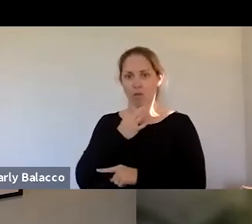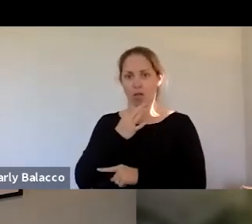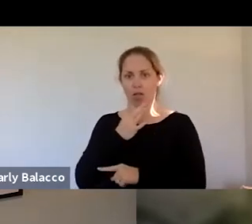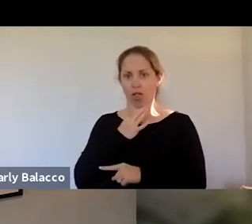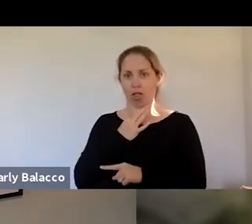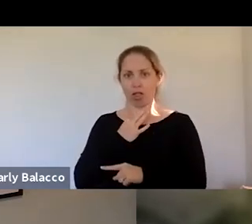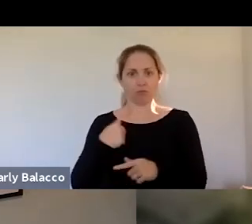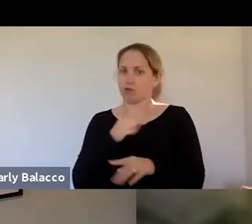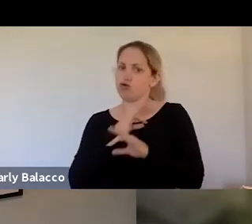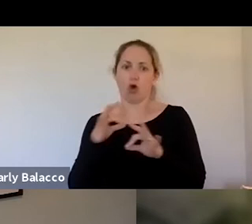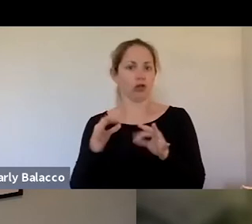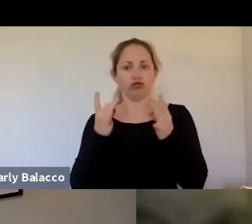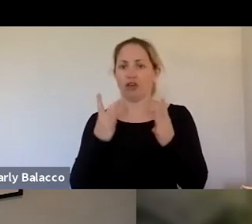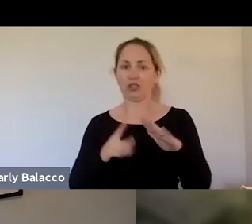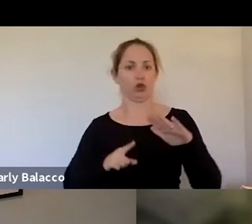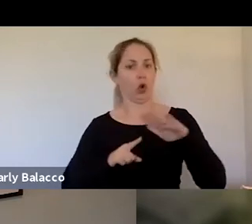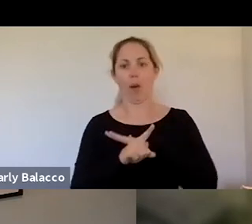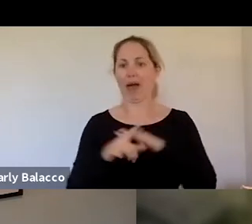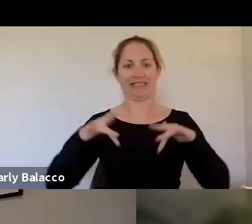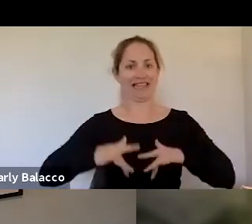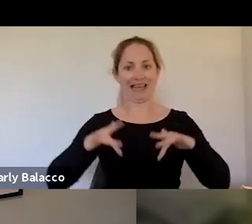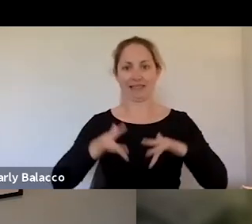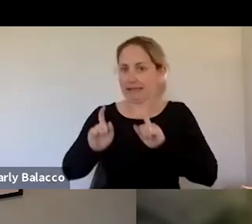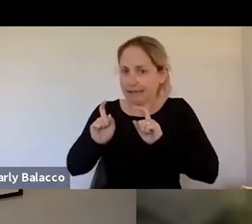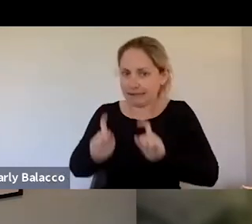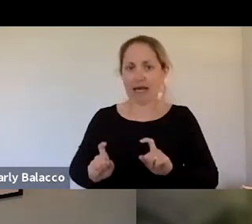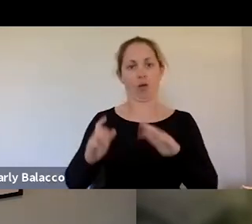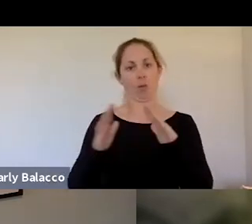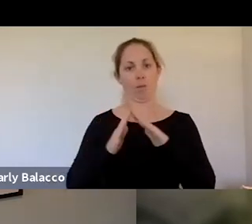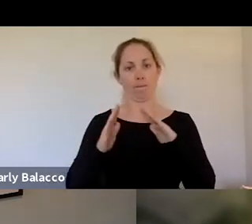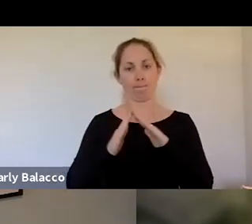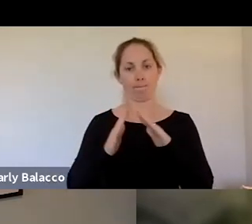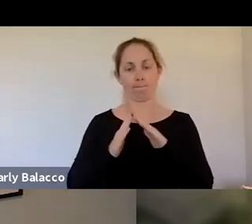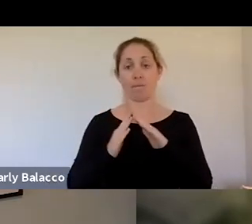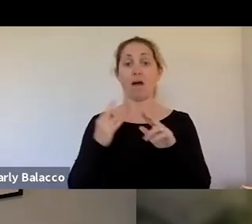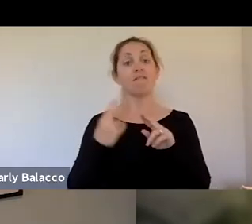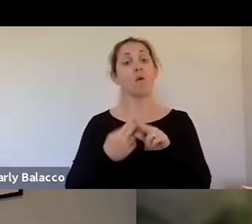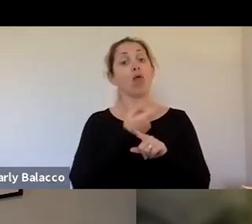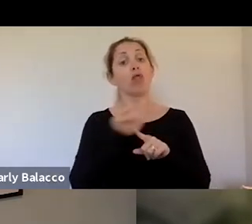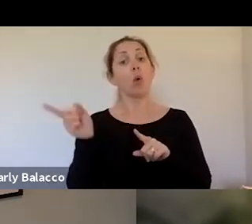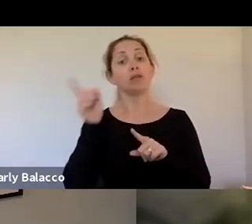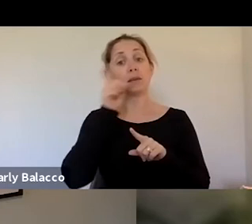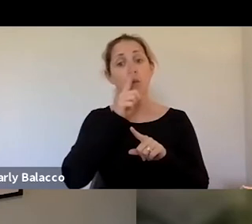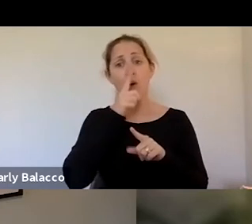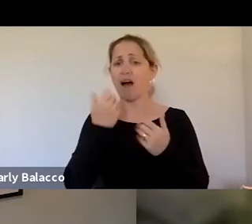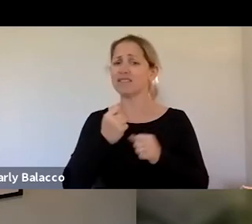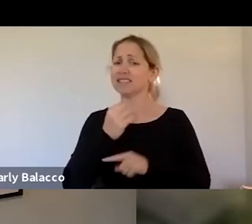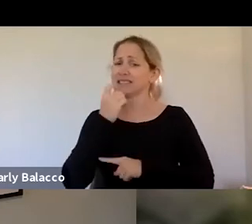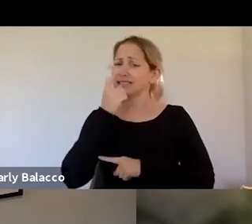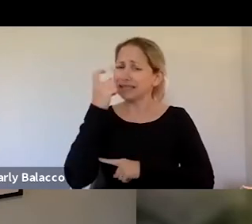to attend an in-person event. And so for those people that have a serious risk,